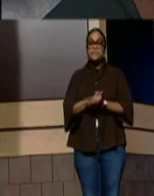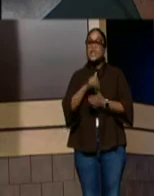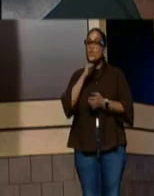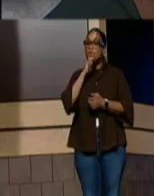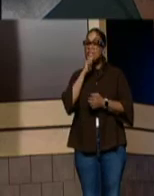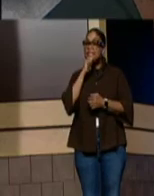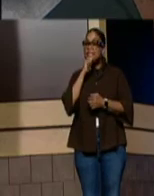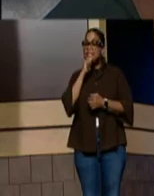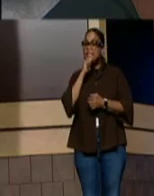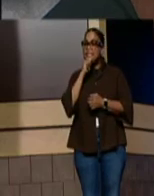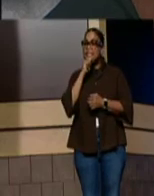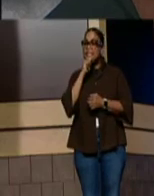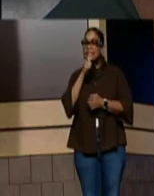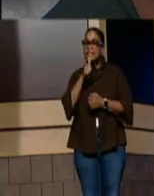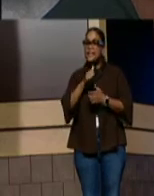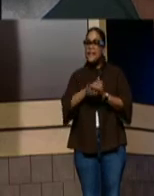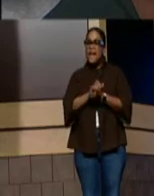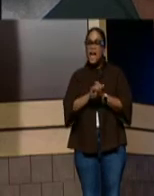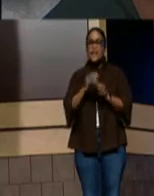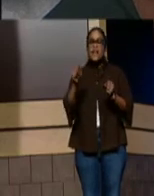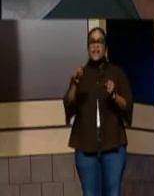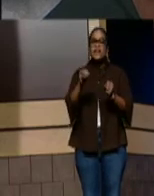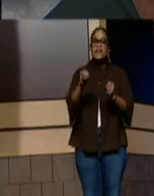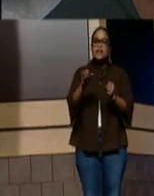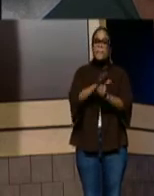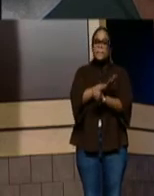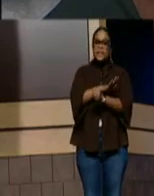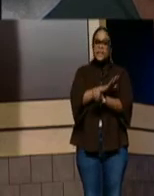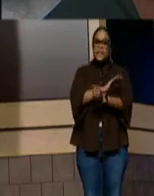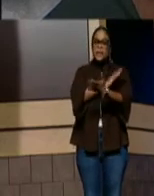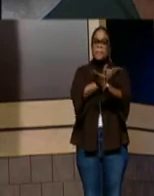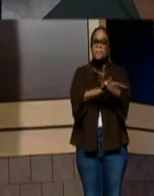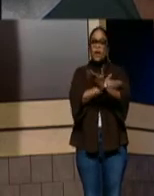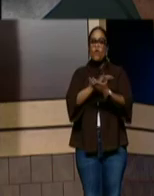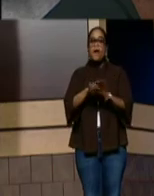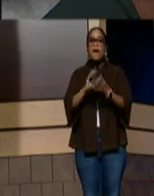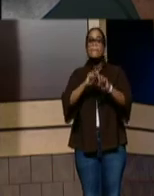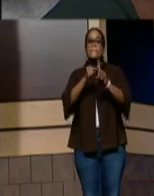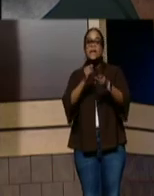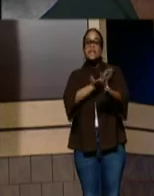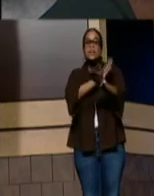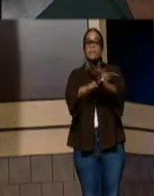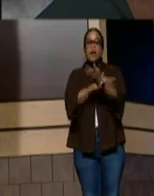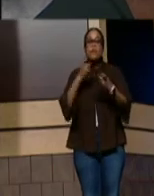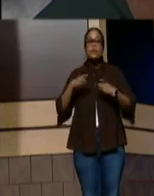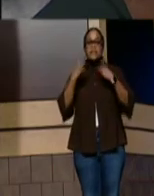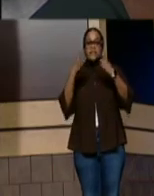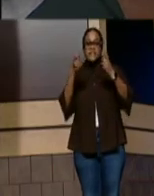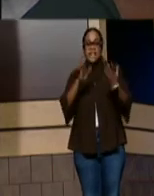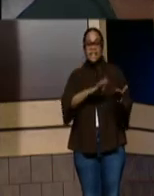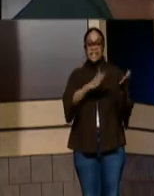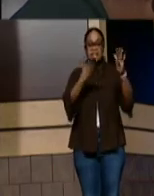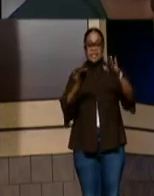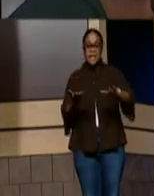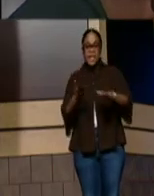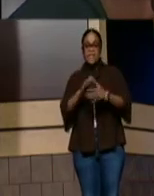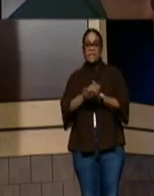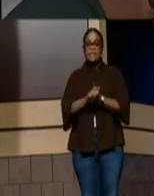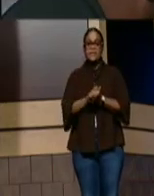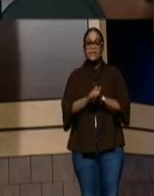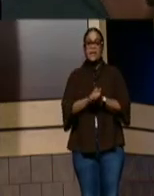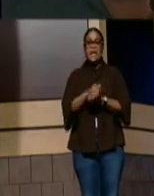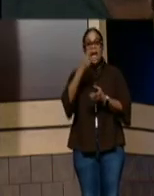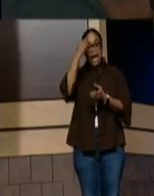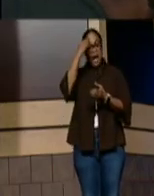totally erased at Calvary. The power of sin and death is still in this earth, and I don't believe it